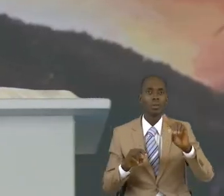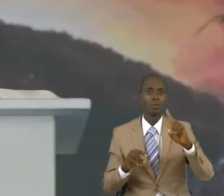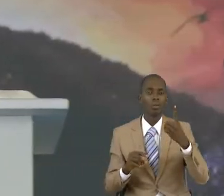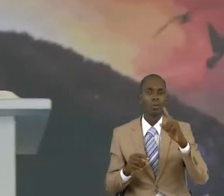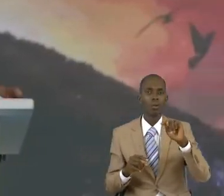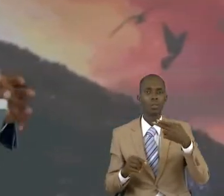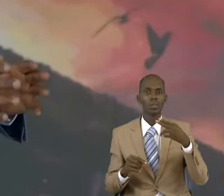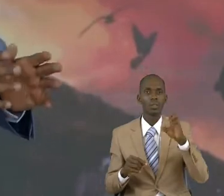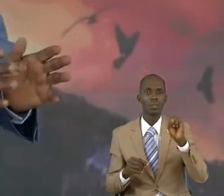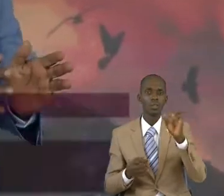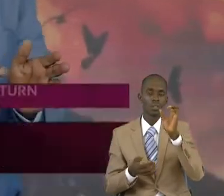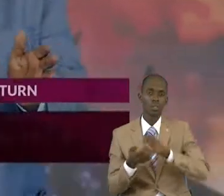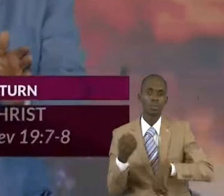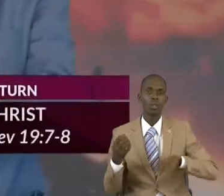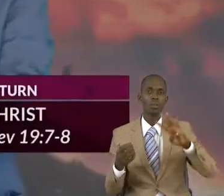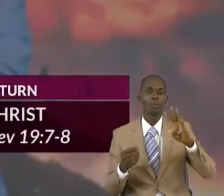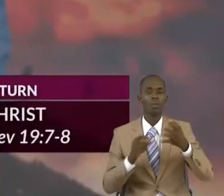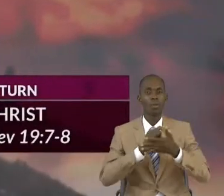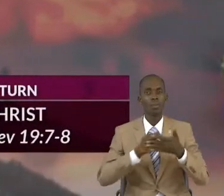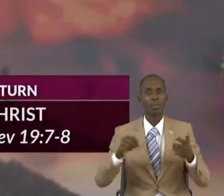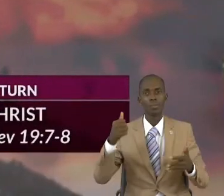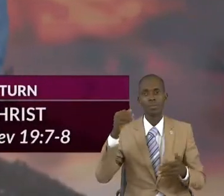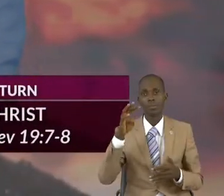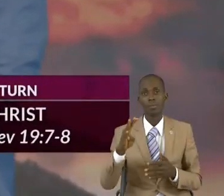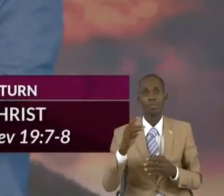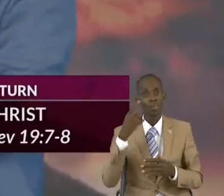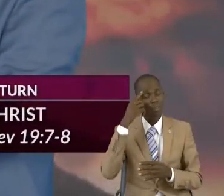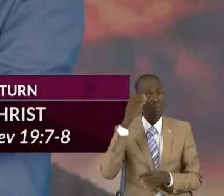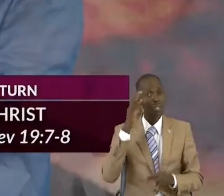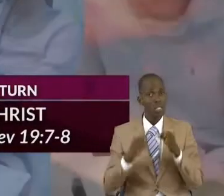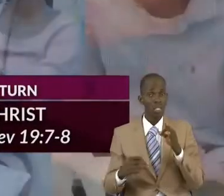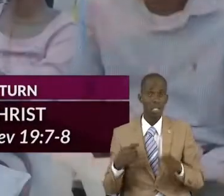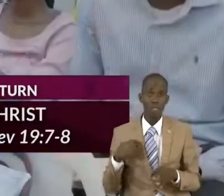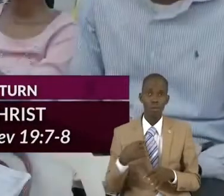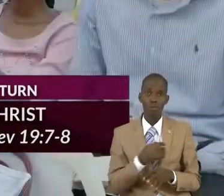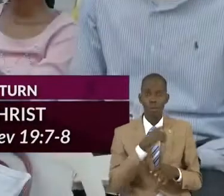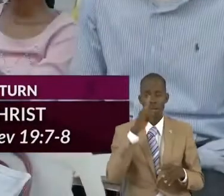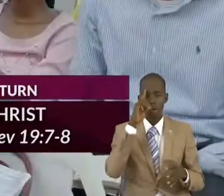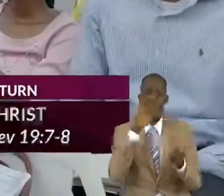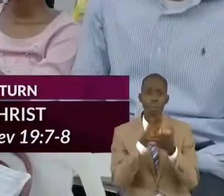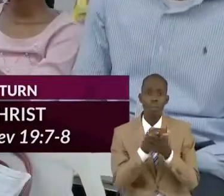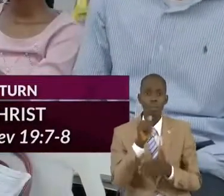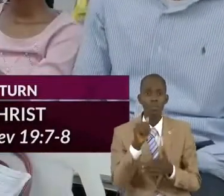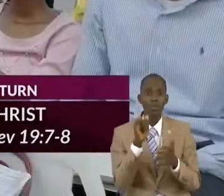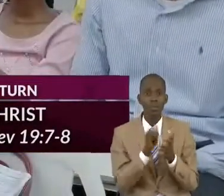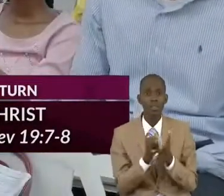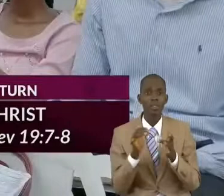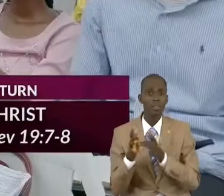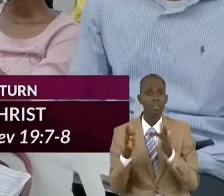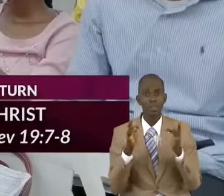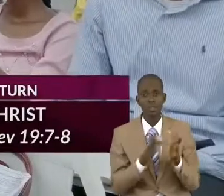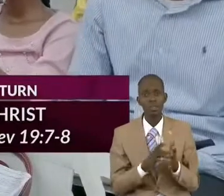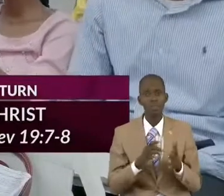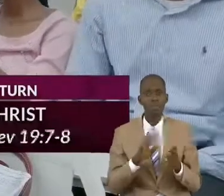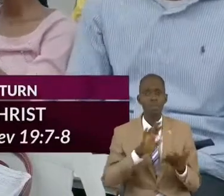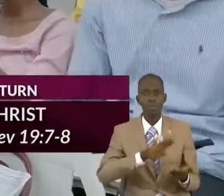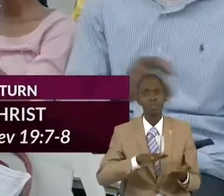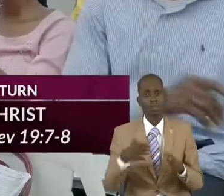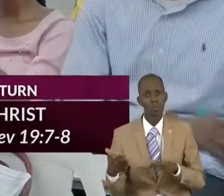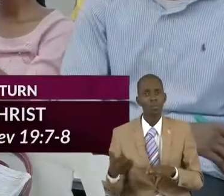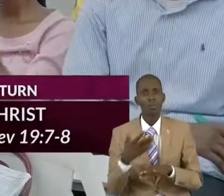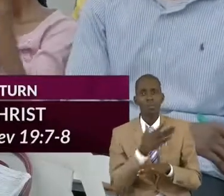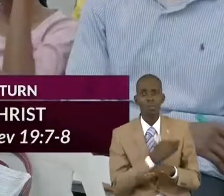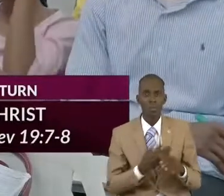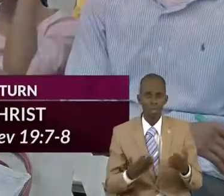verse 14. For if we believe that Jesus died and rose